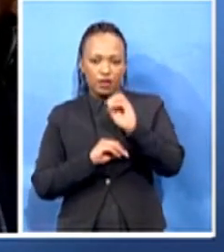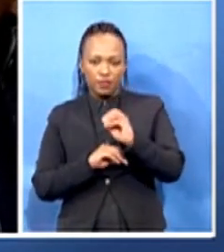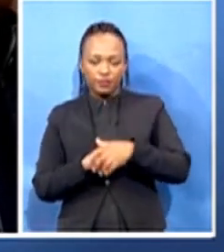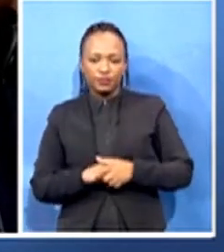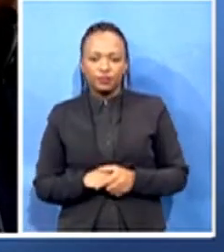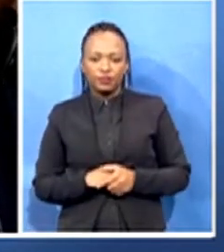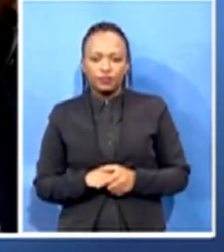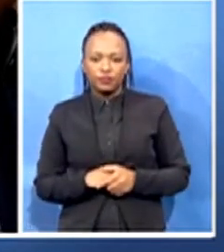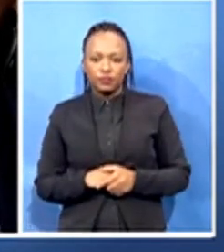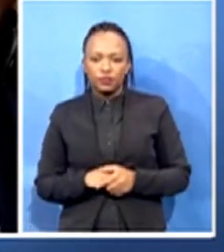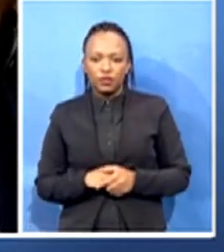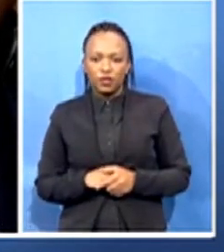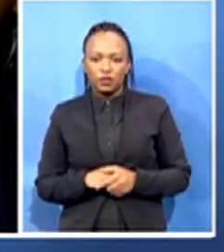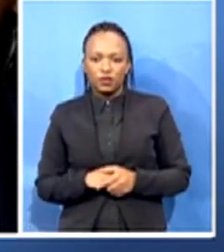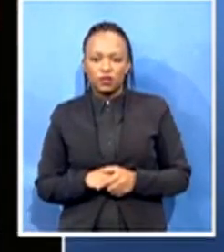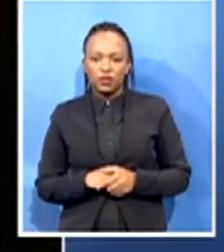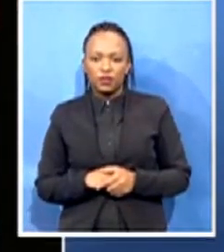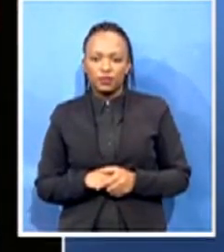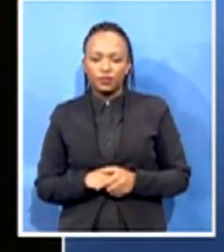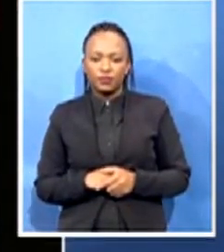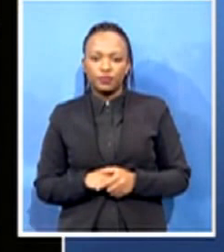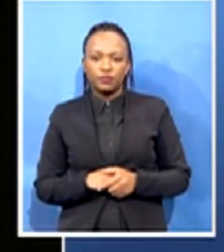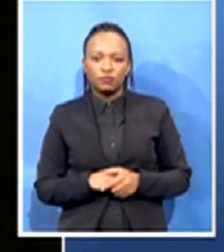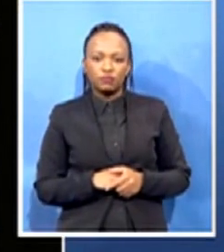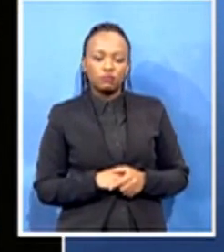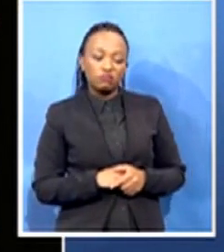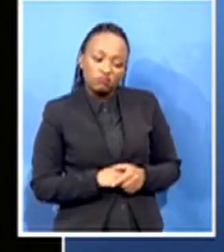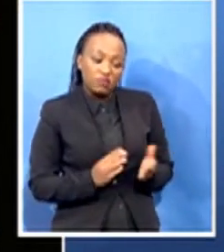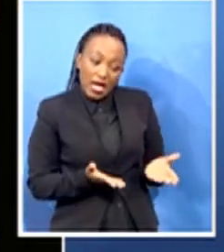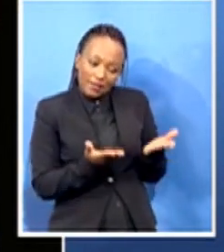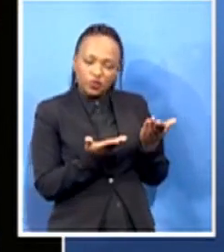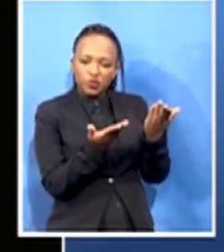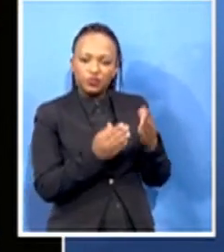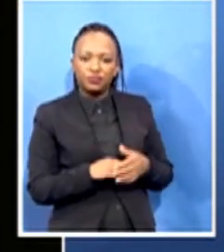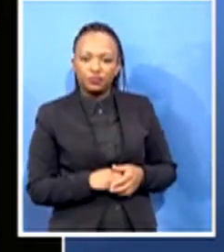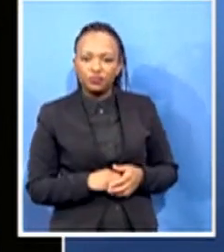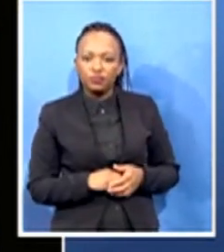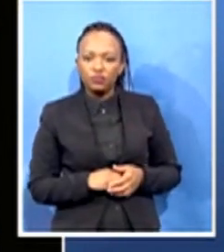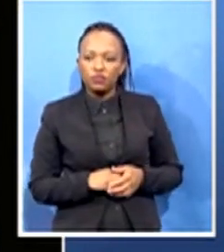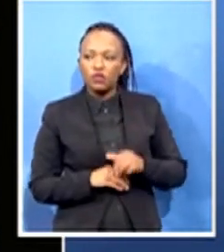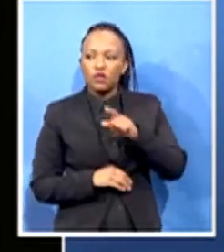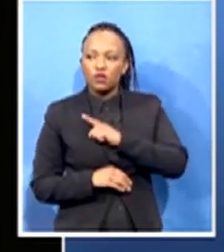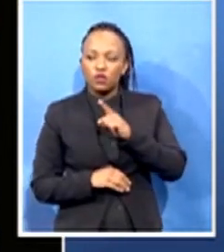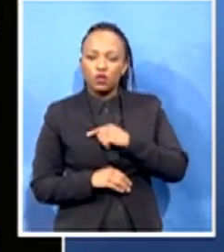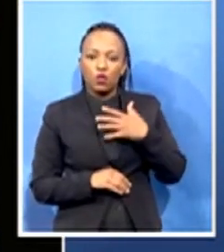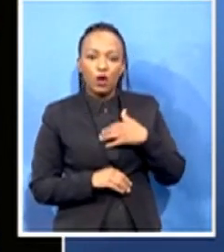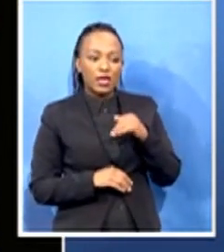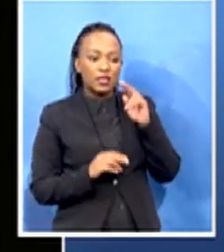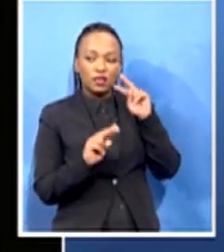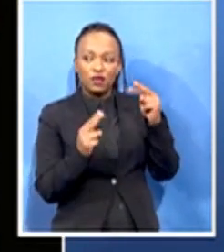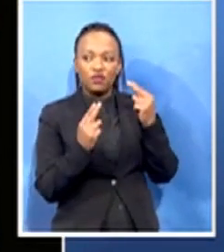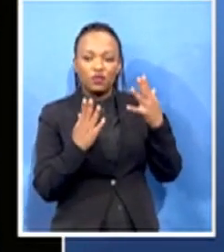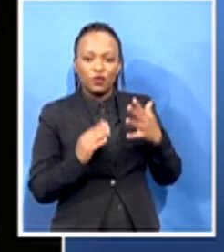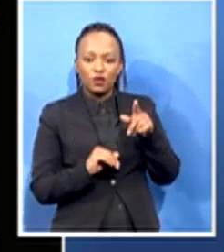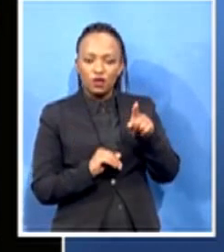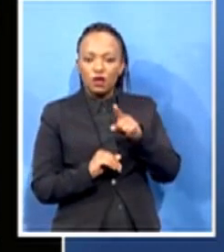It is up to you, because I think that honorable viewer was supposed to link what I'm talking about.